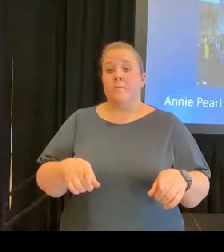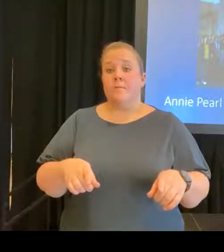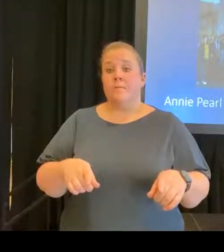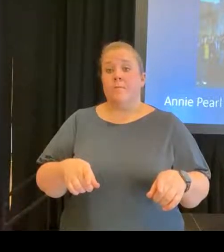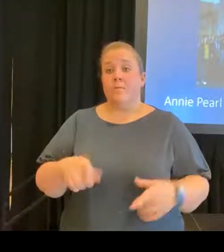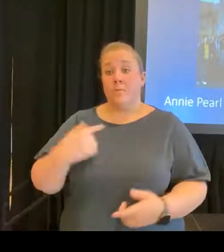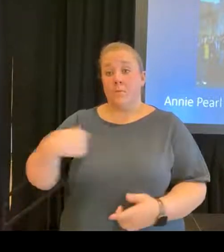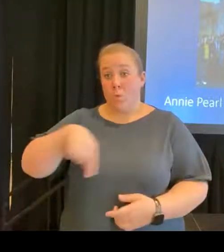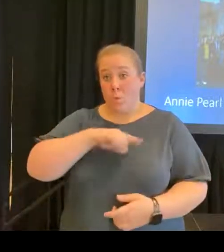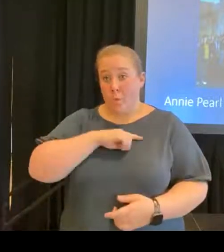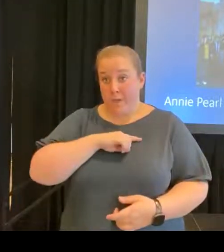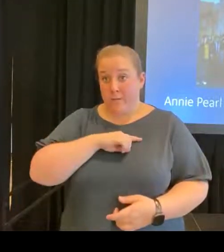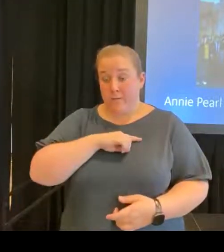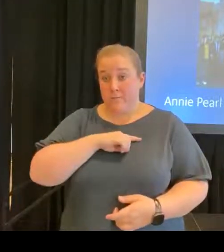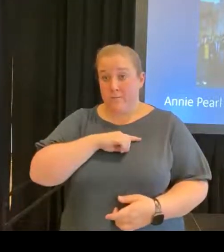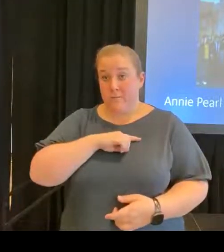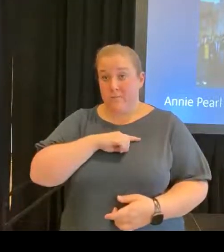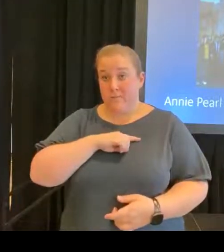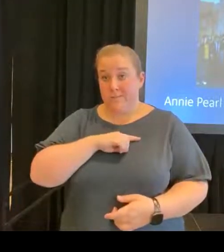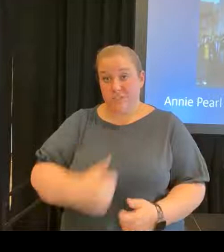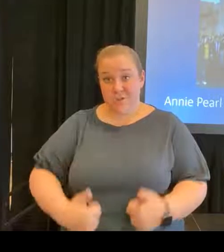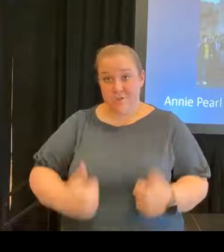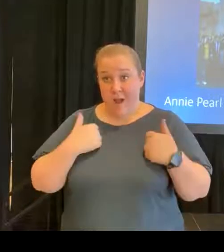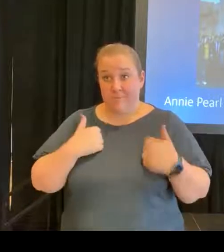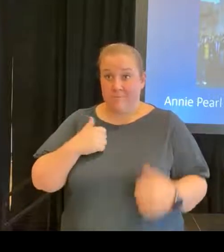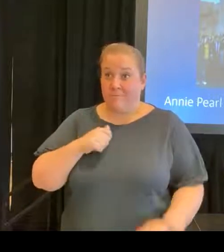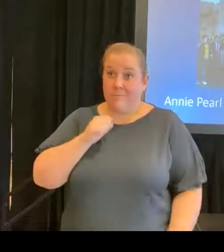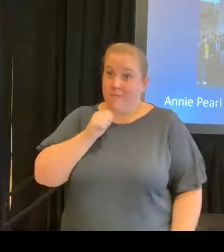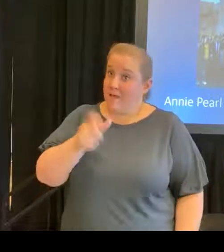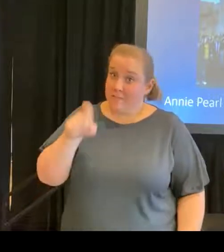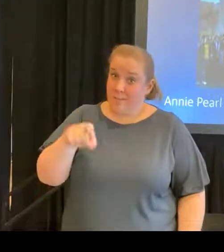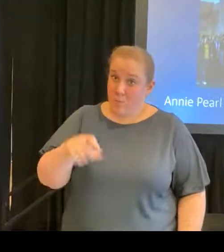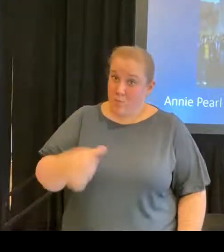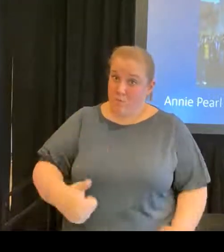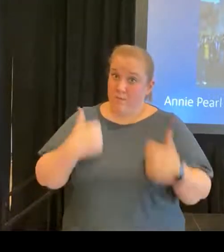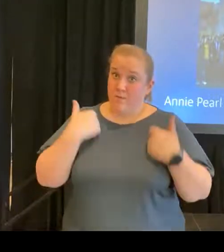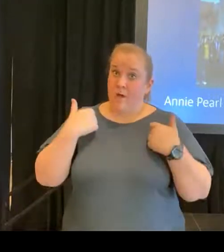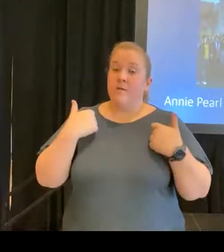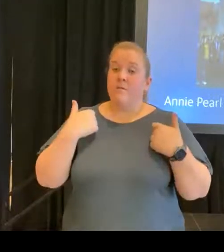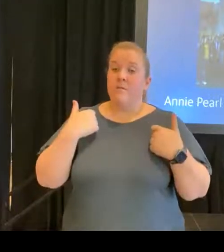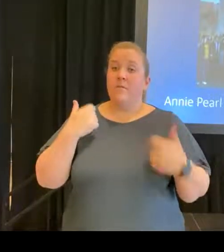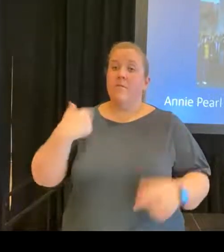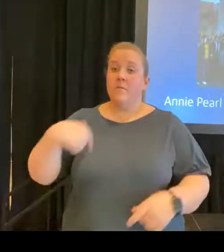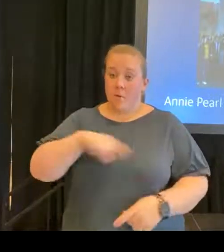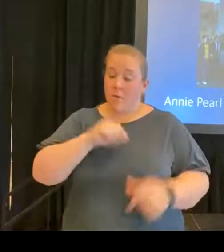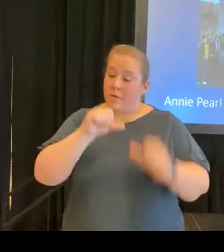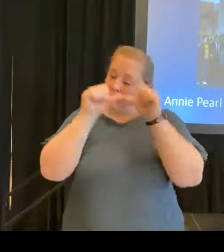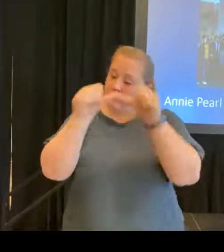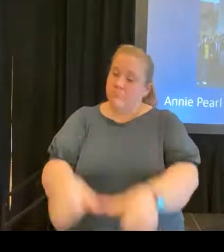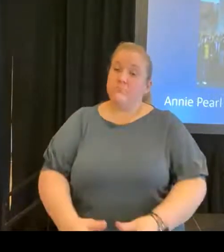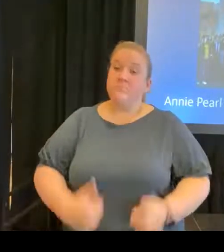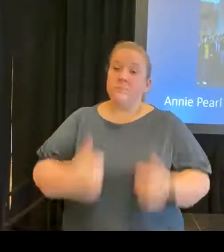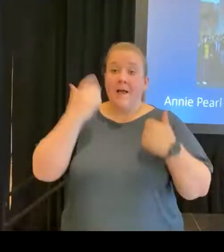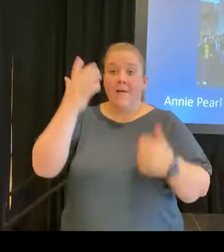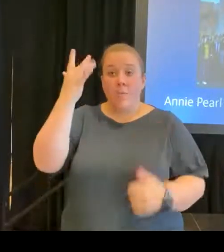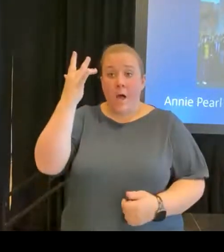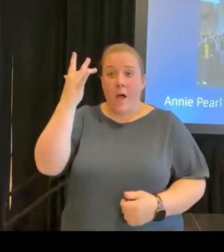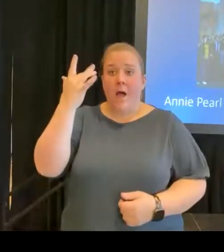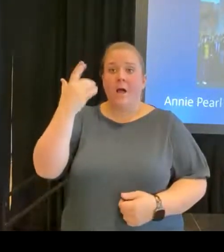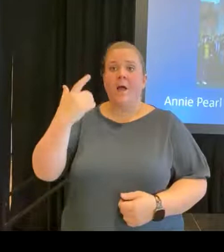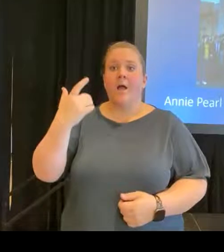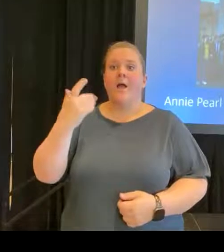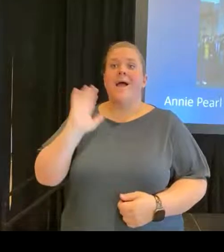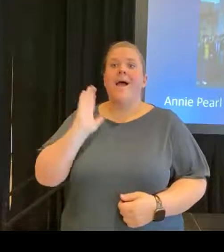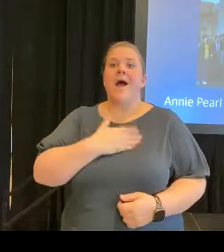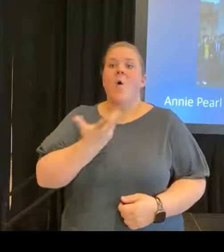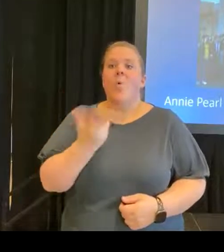we survived. We were not supposed to survive this, but we were able to survive because we were able to grow our